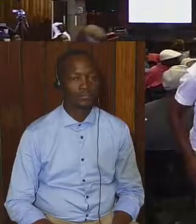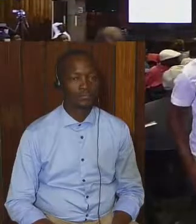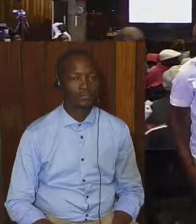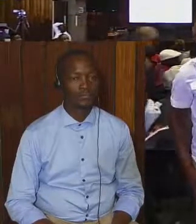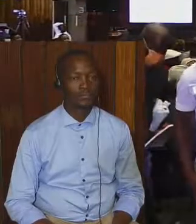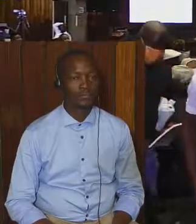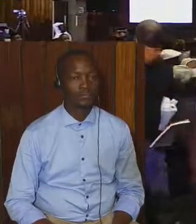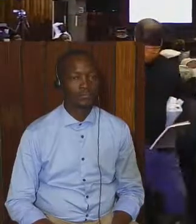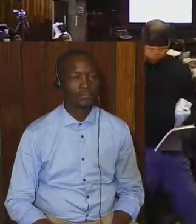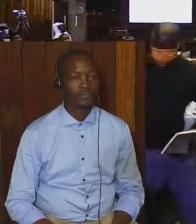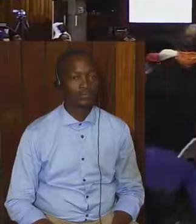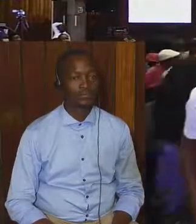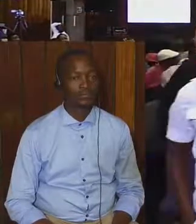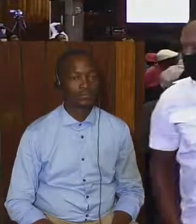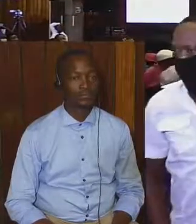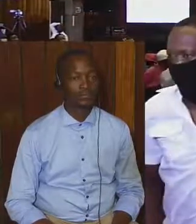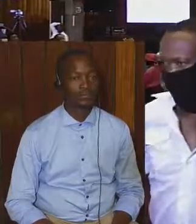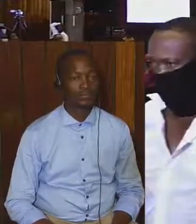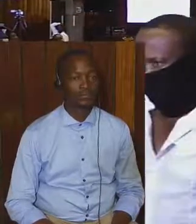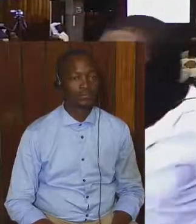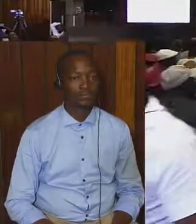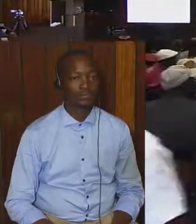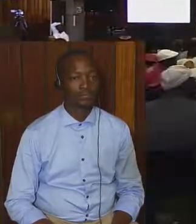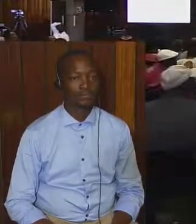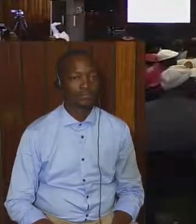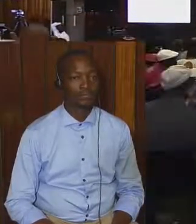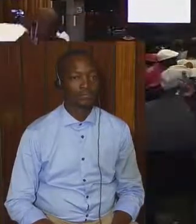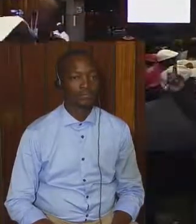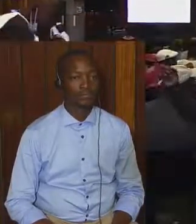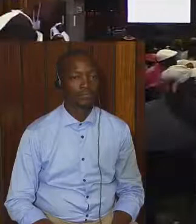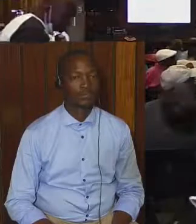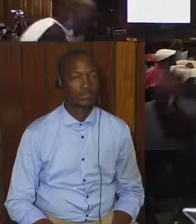there's a person in a green shirt. That's number 5.